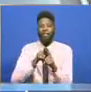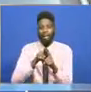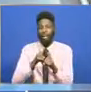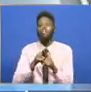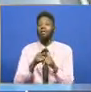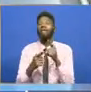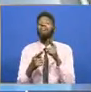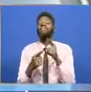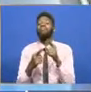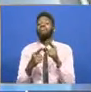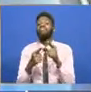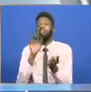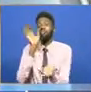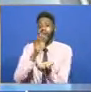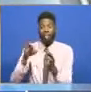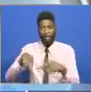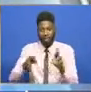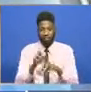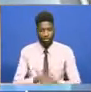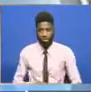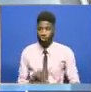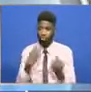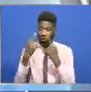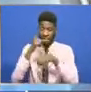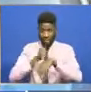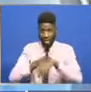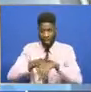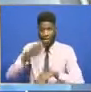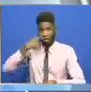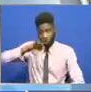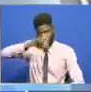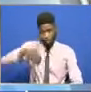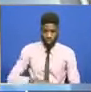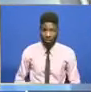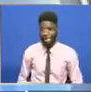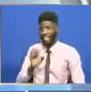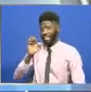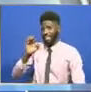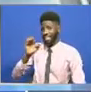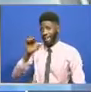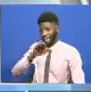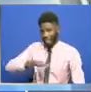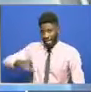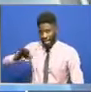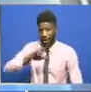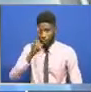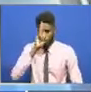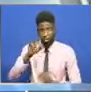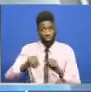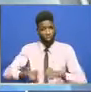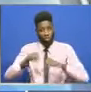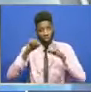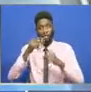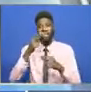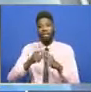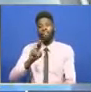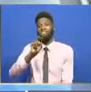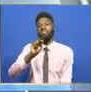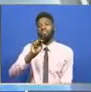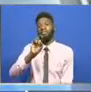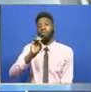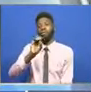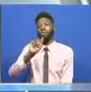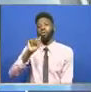Police Station in Migwani Sub-County, Kitui County, Eastern Regional Police Commander Noah Mwavandi